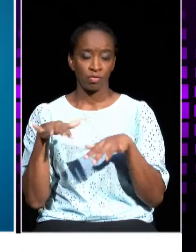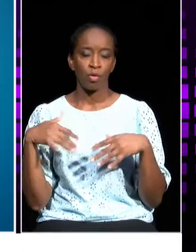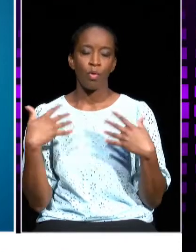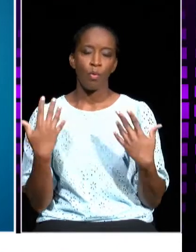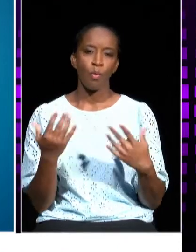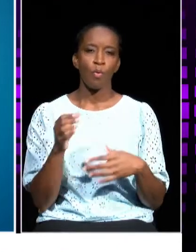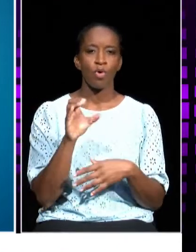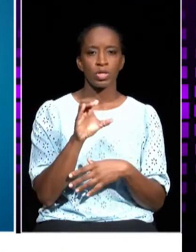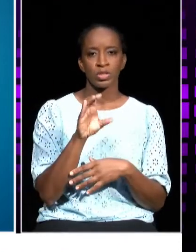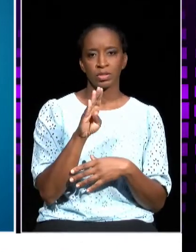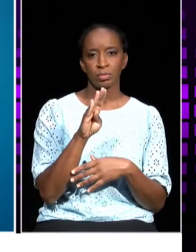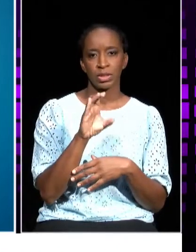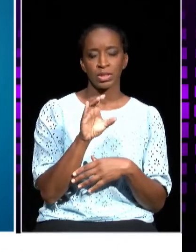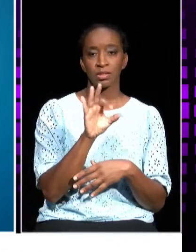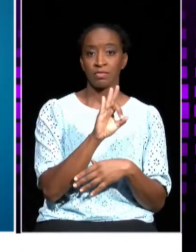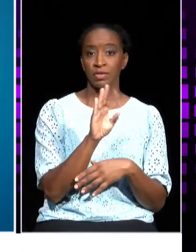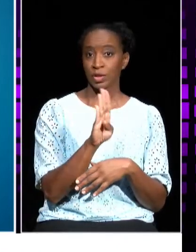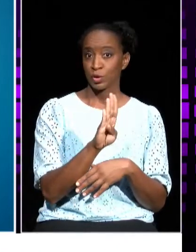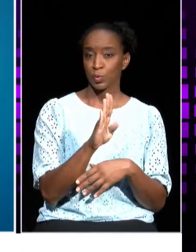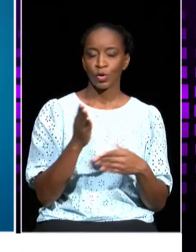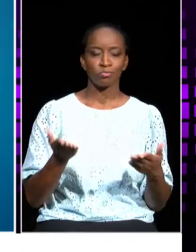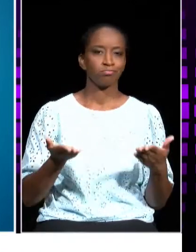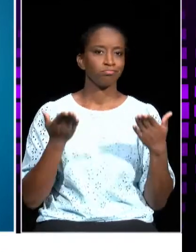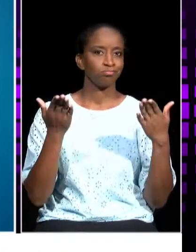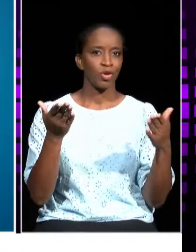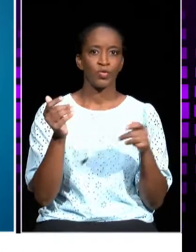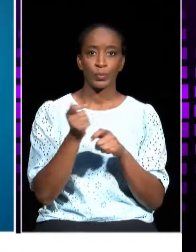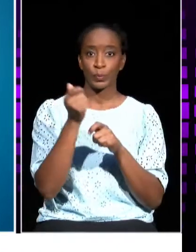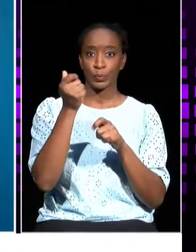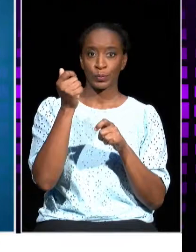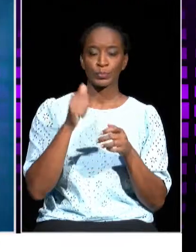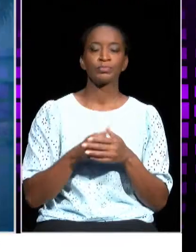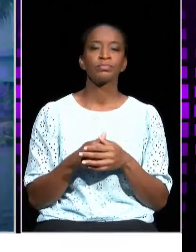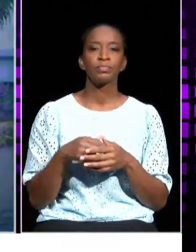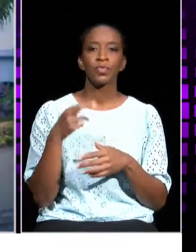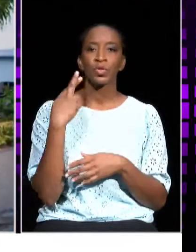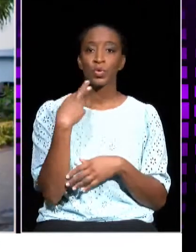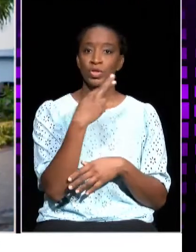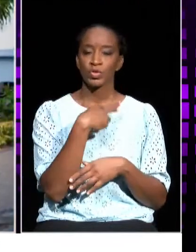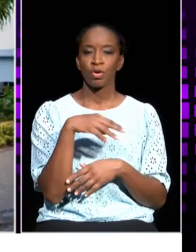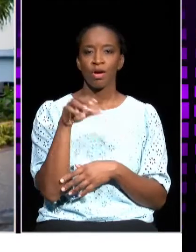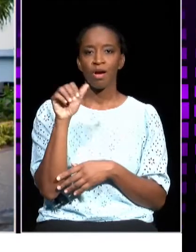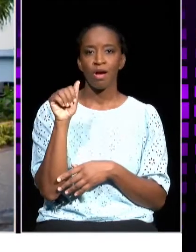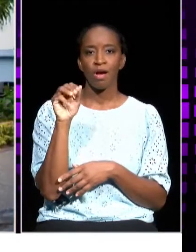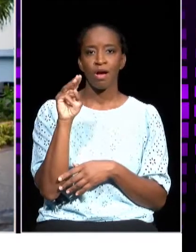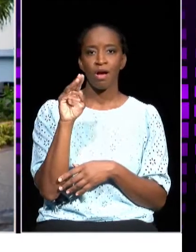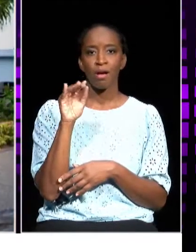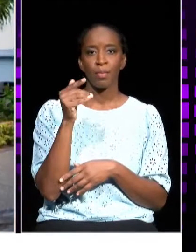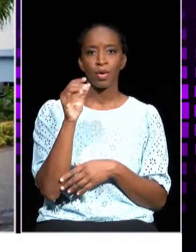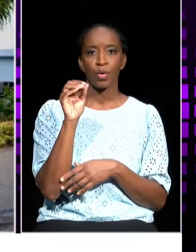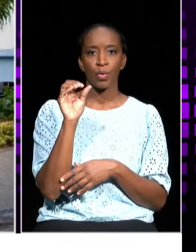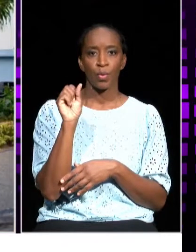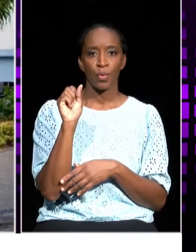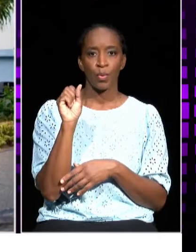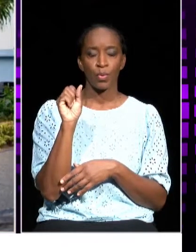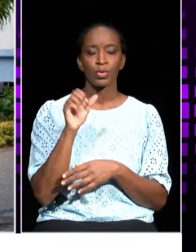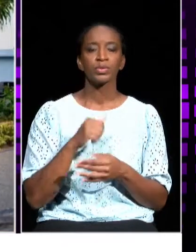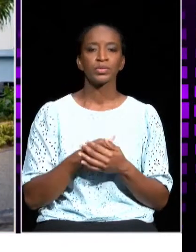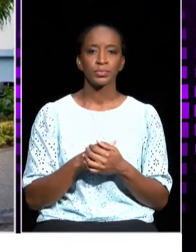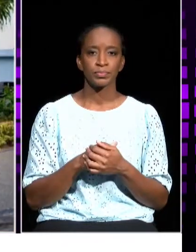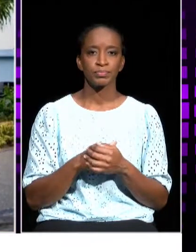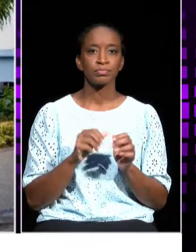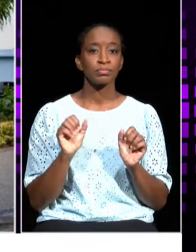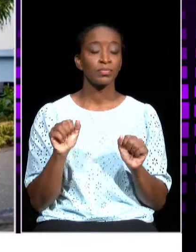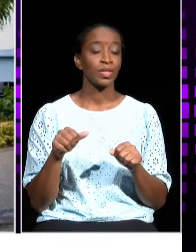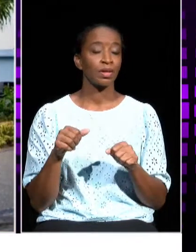Facebook page. We are offering prizes at the Amigos in the Gap, Timeout in the Gap, where you can have an opportunity to win a dinner